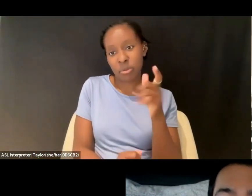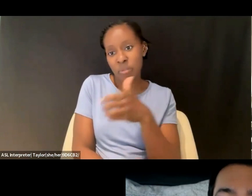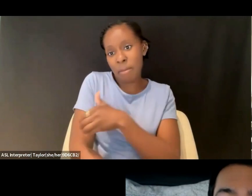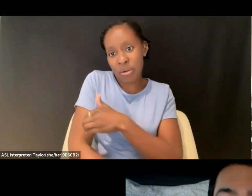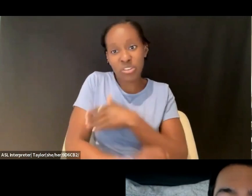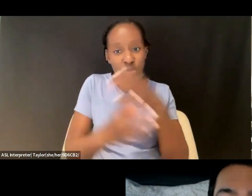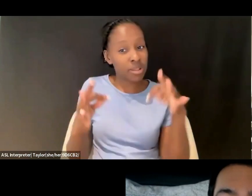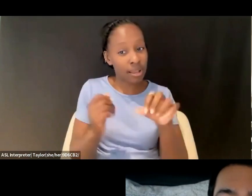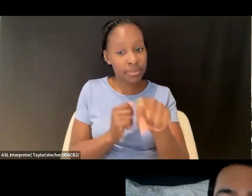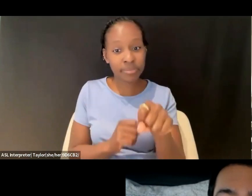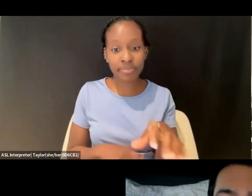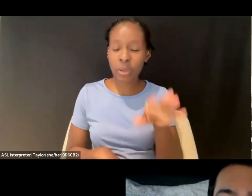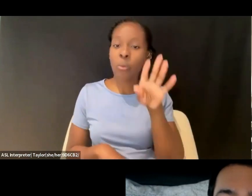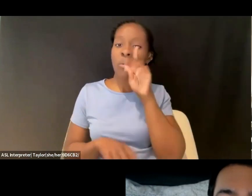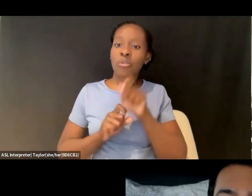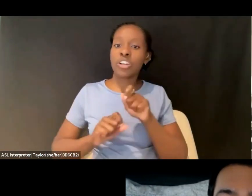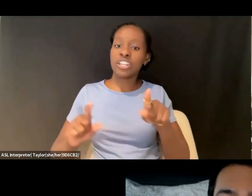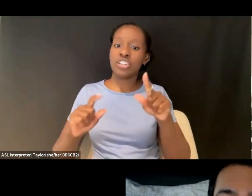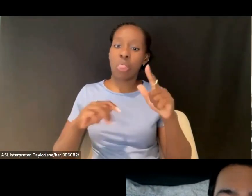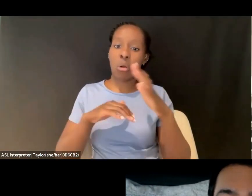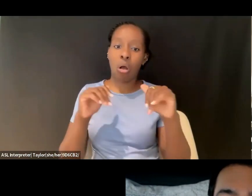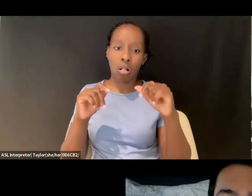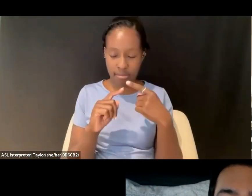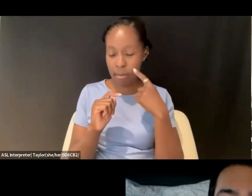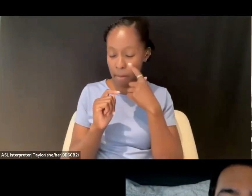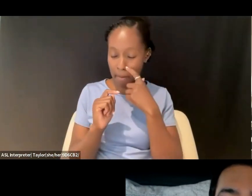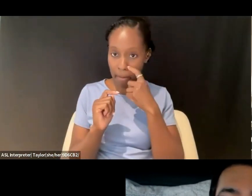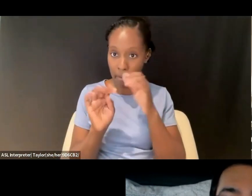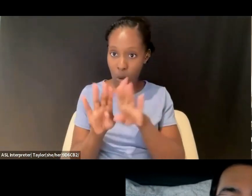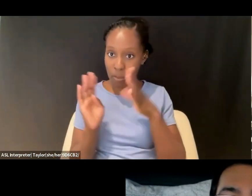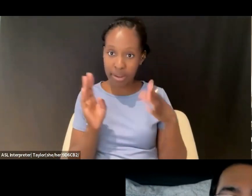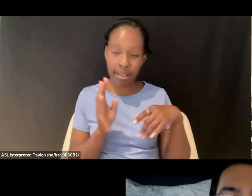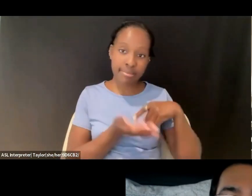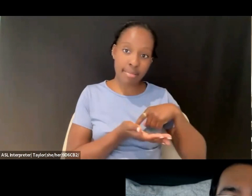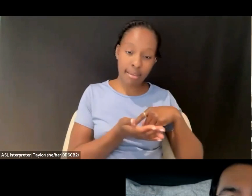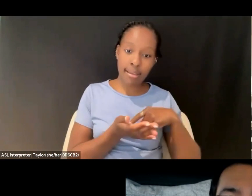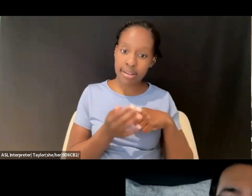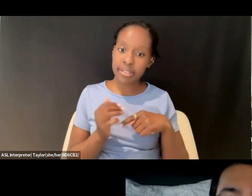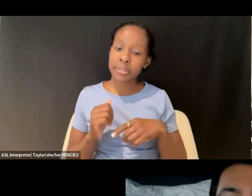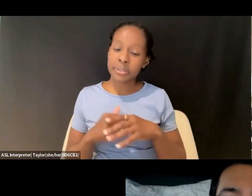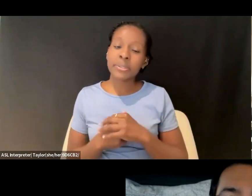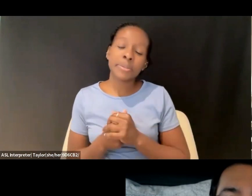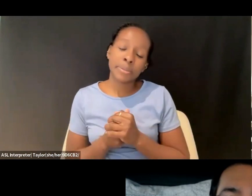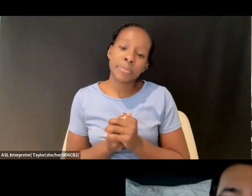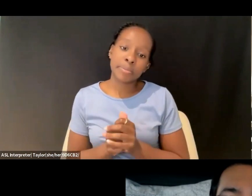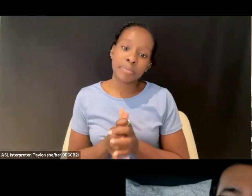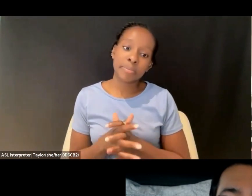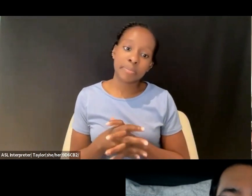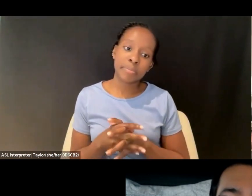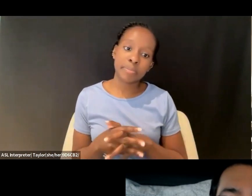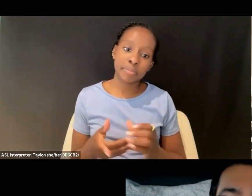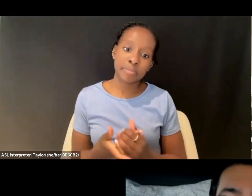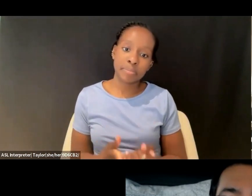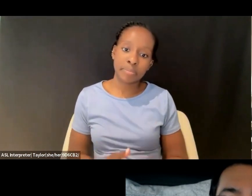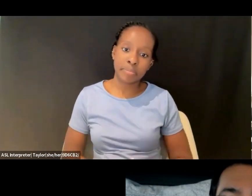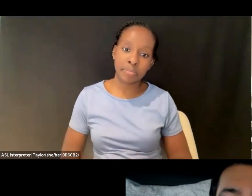be releasing the call soon. Your second question, Felipe, was about when they'll be due. It looks like, and we need